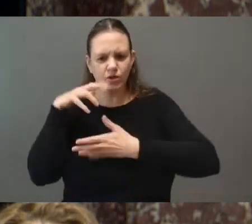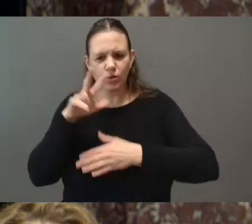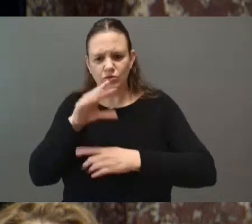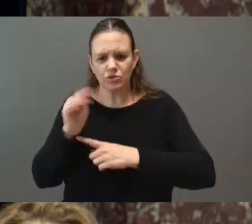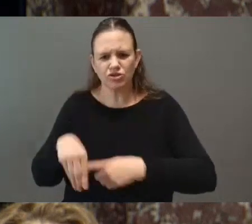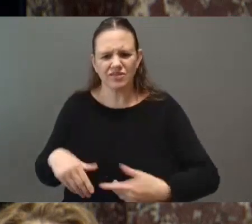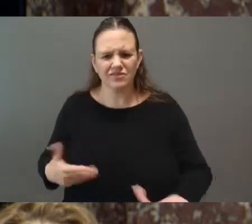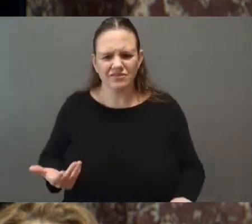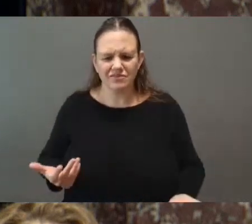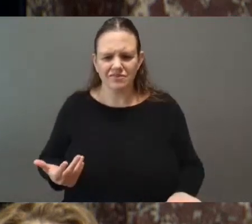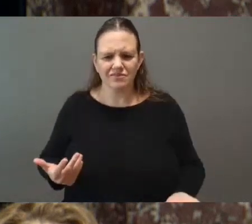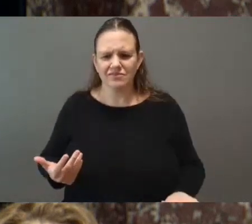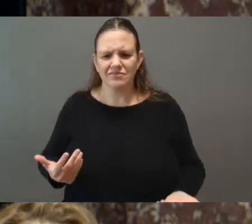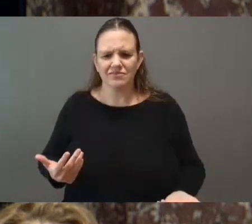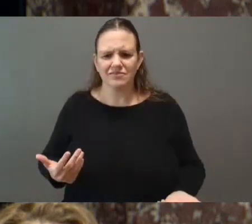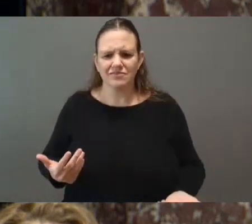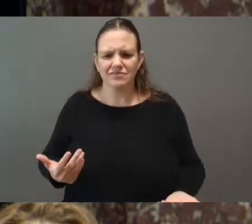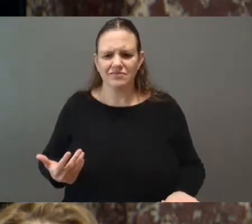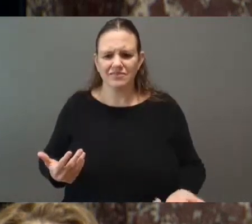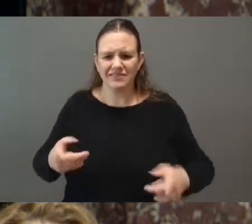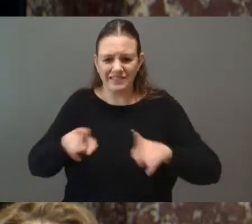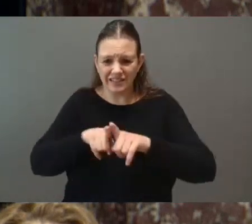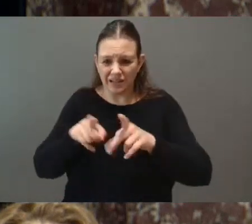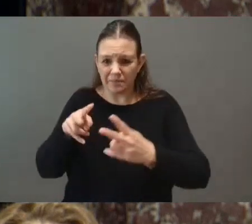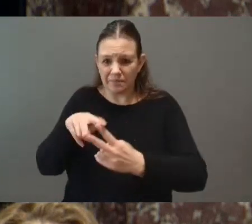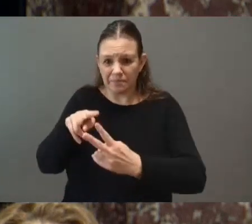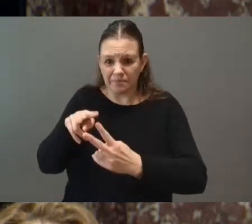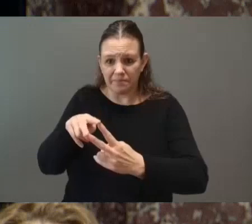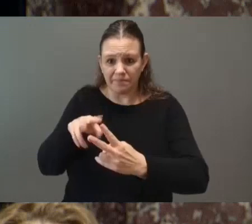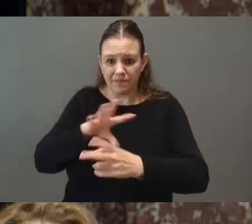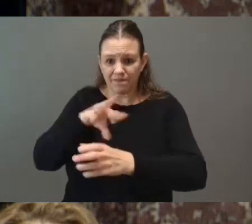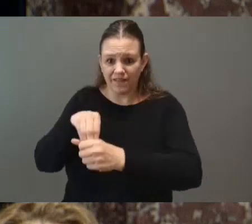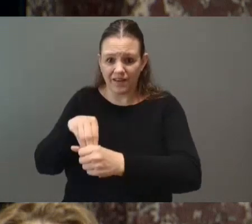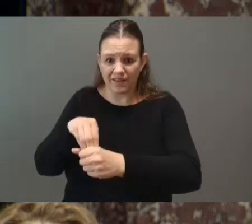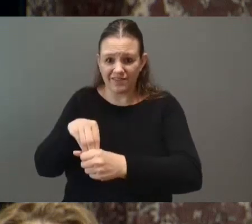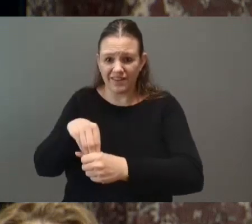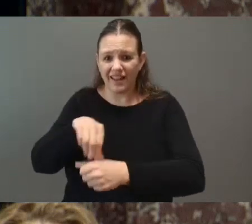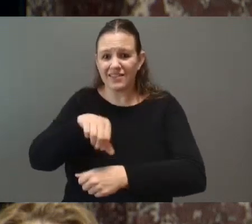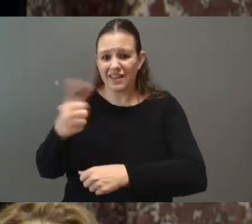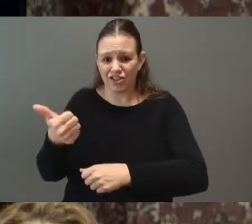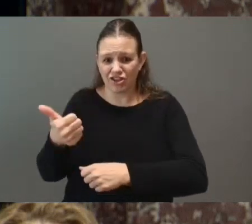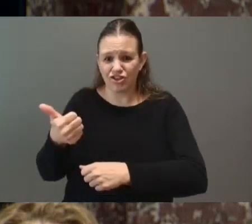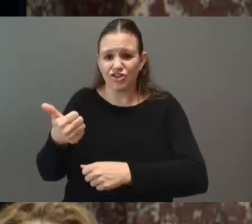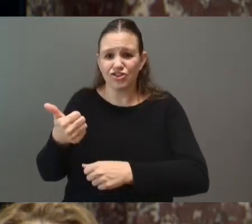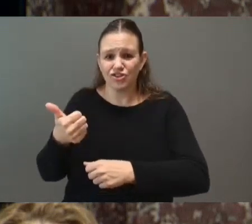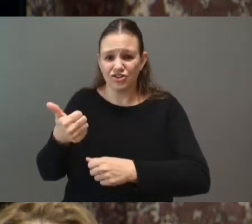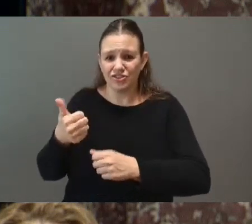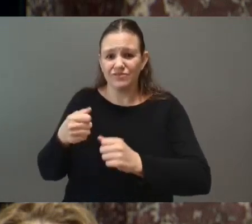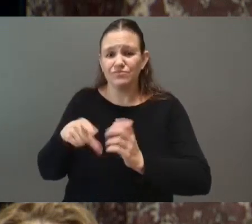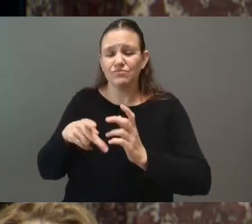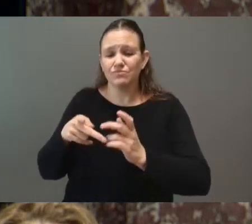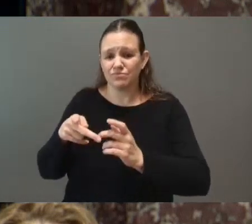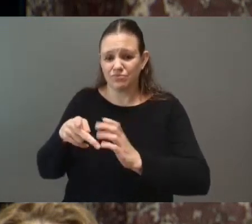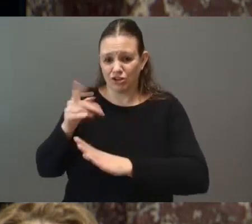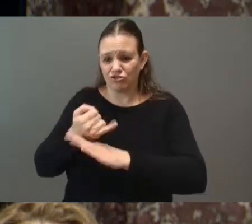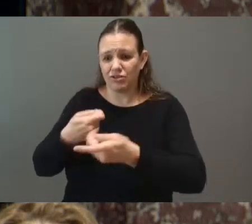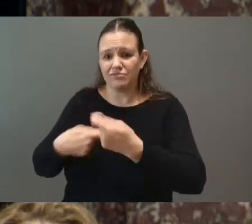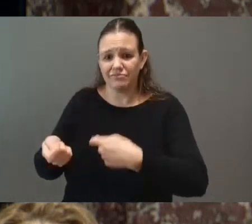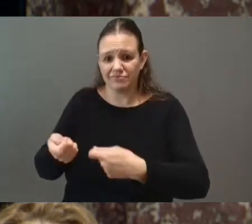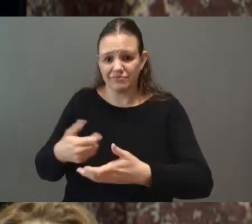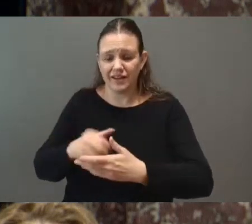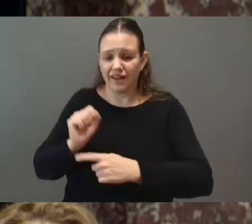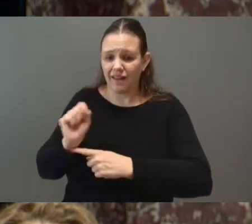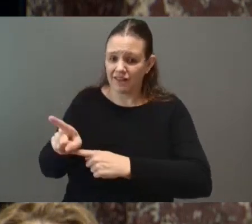same individuals were involved in this deal. My question to you, to the Premier, is this. This not only looks bad, it